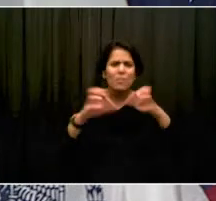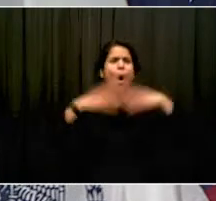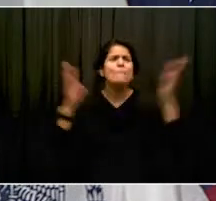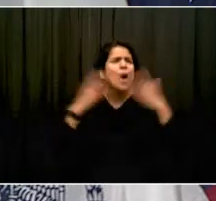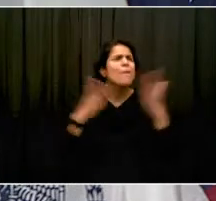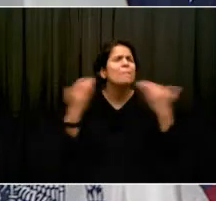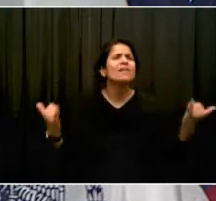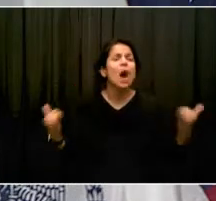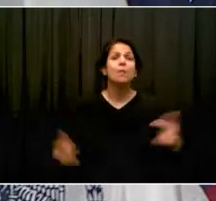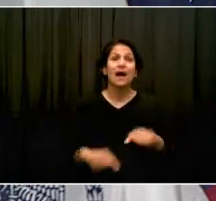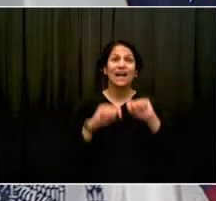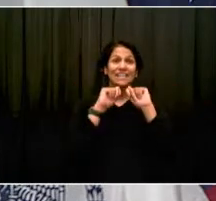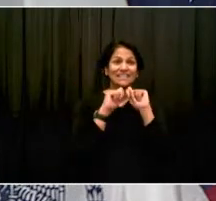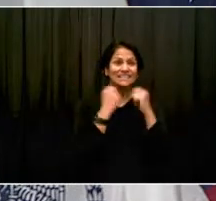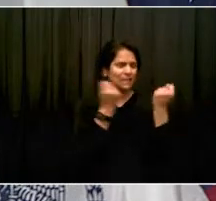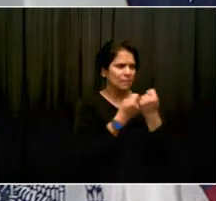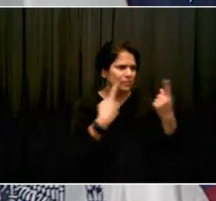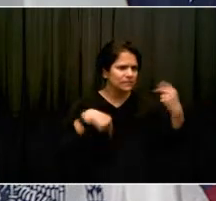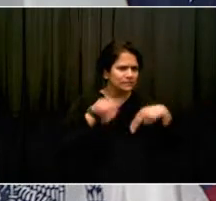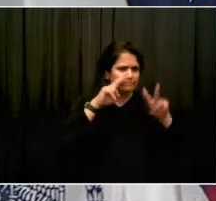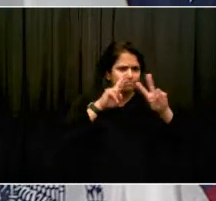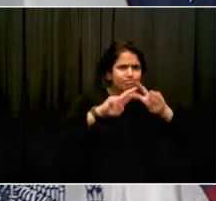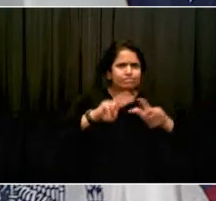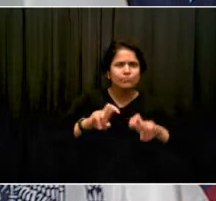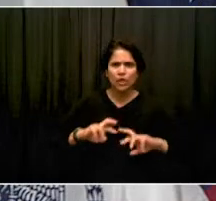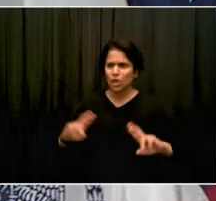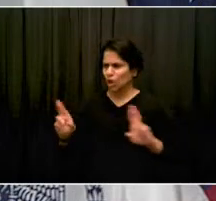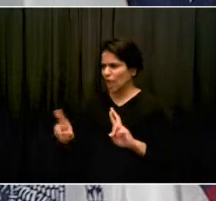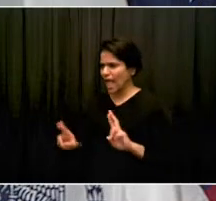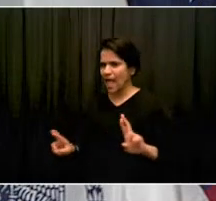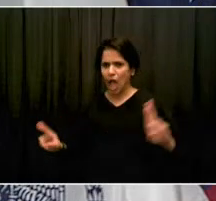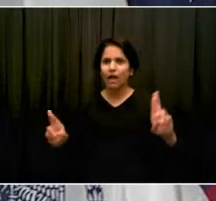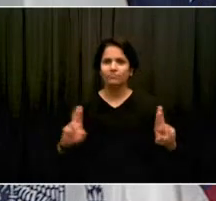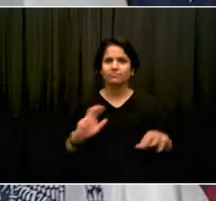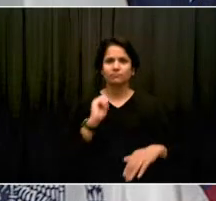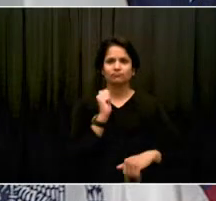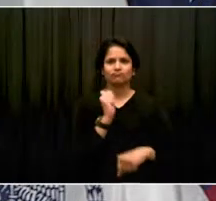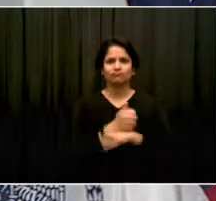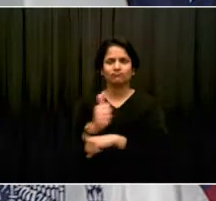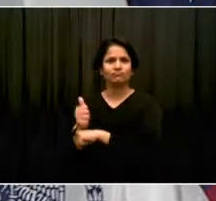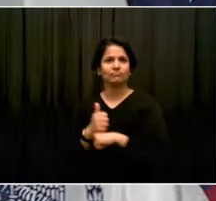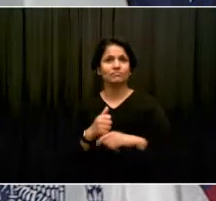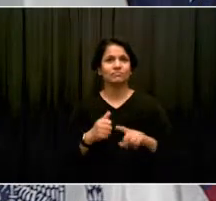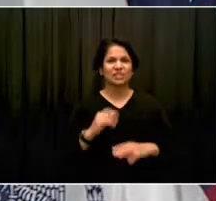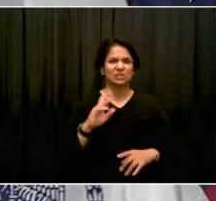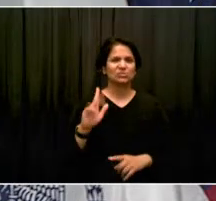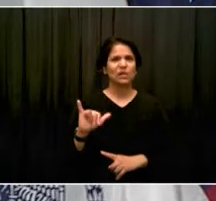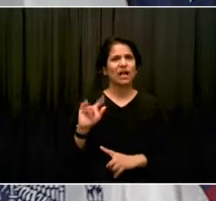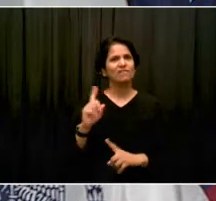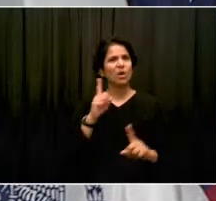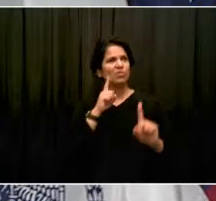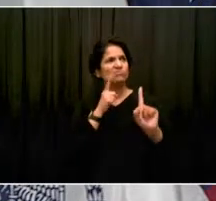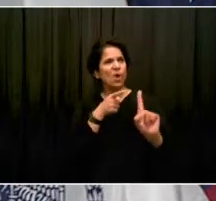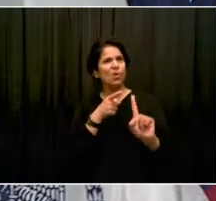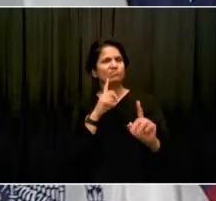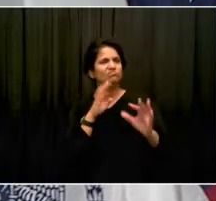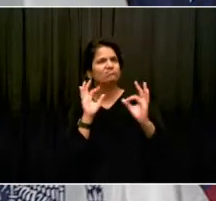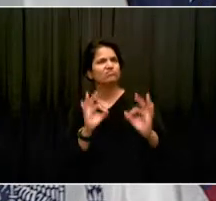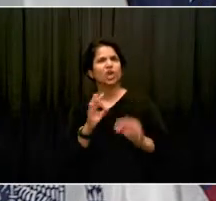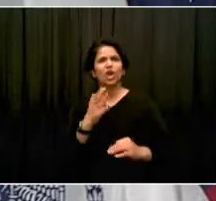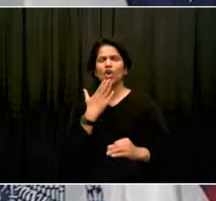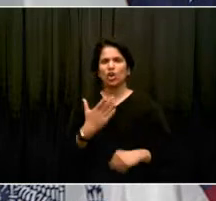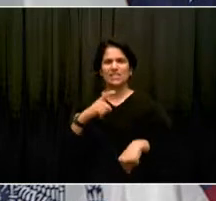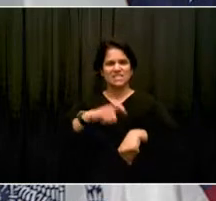are going to say it's time to come back fully, and July 1st is a really fair date that we can make happen. Go ahead,